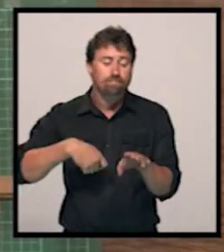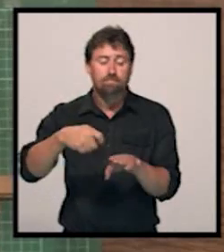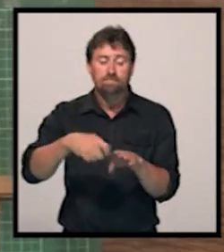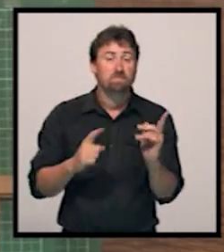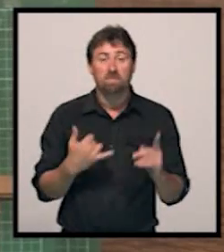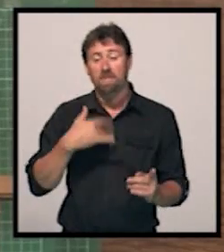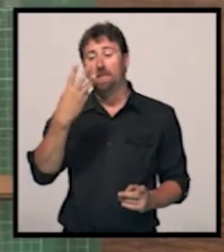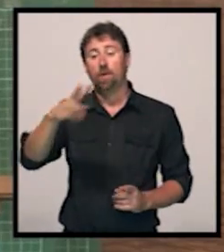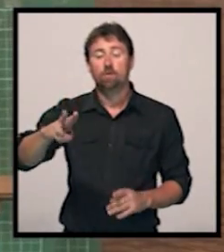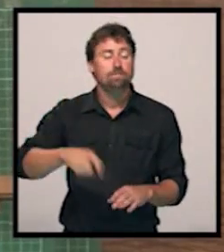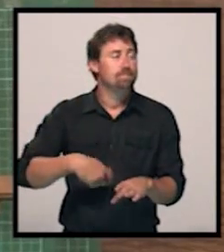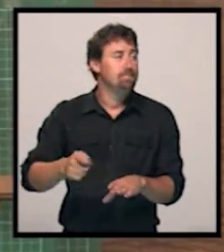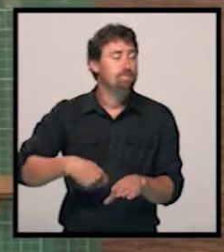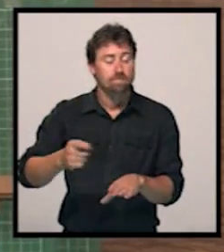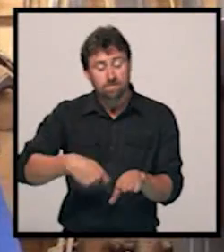30 strokes.